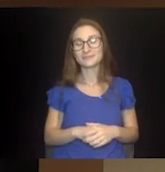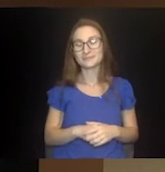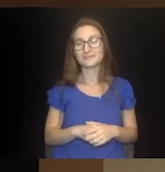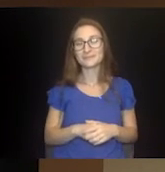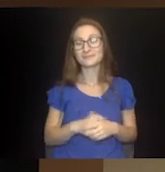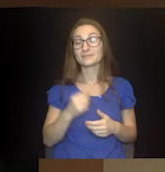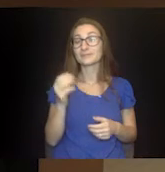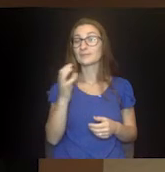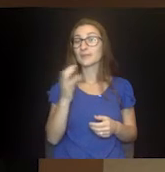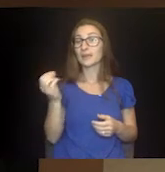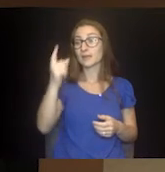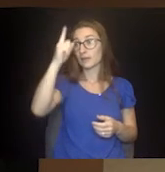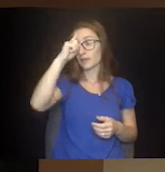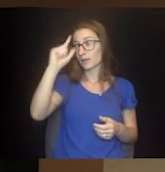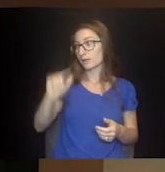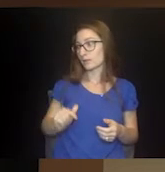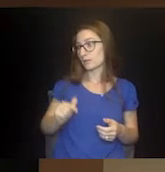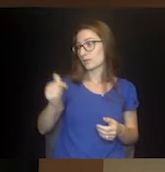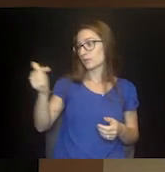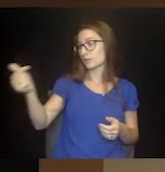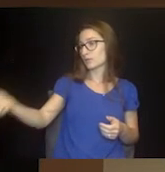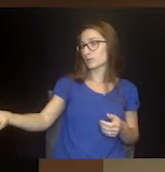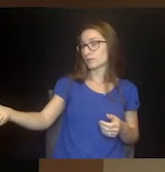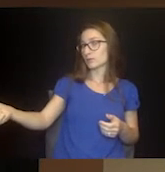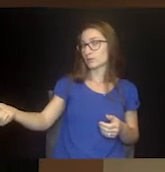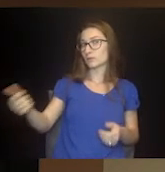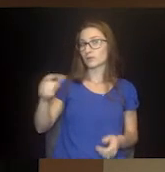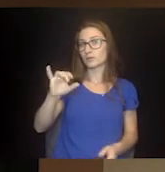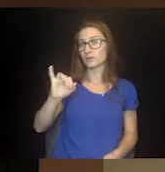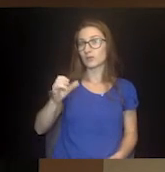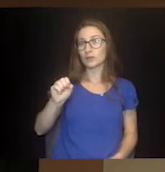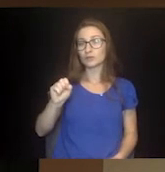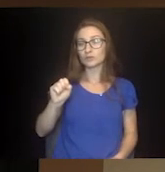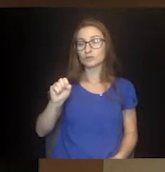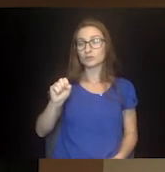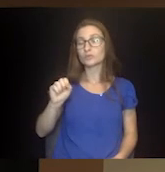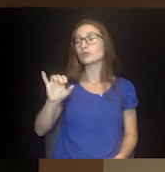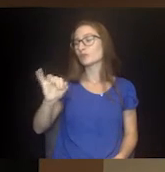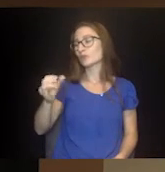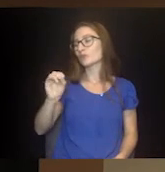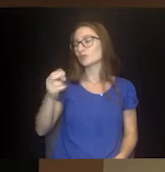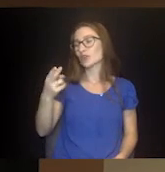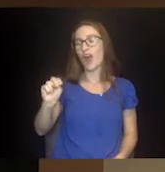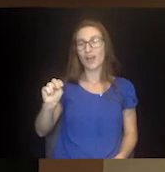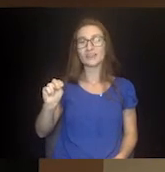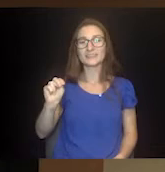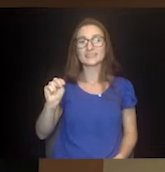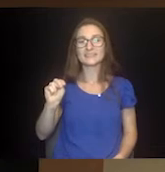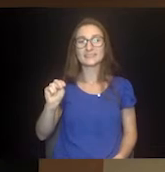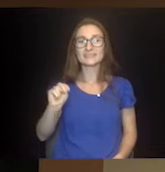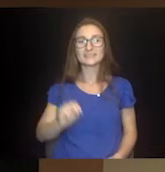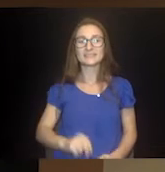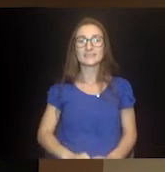We'd appreciate it. And I believe I'm passing it on to John Howard now.